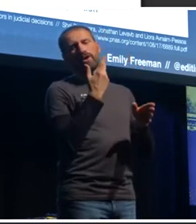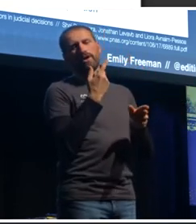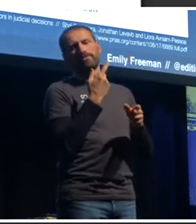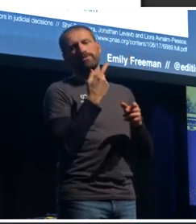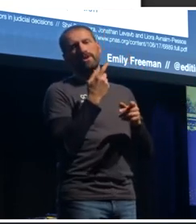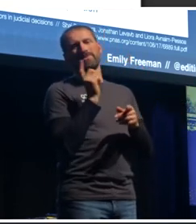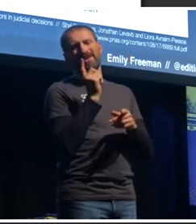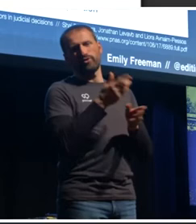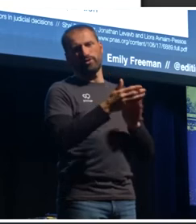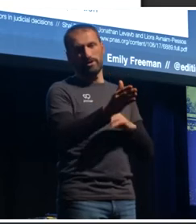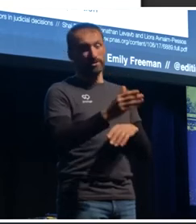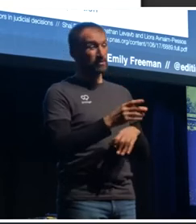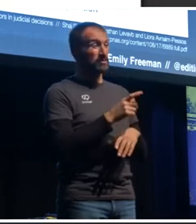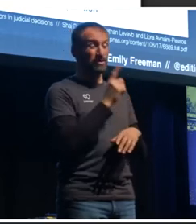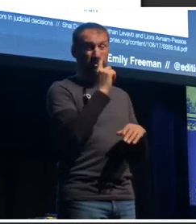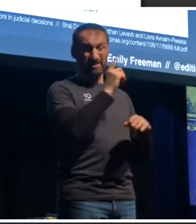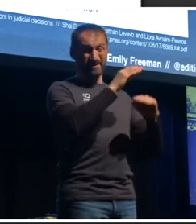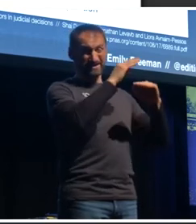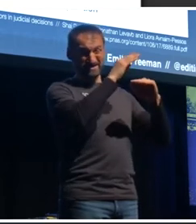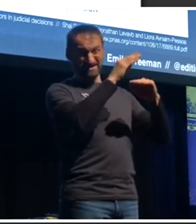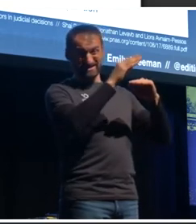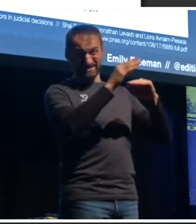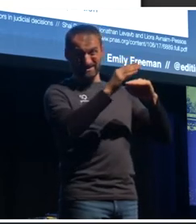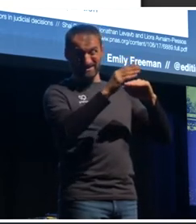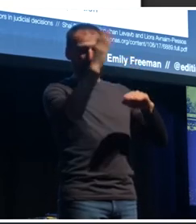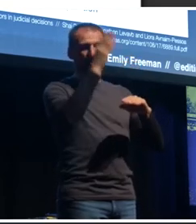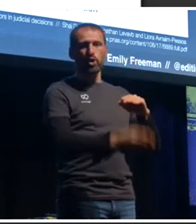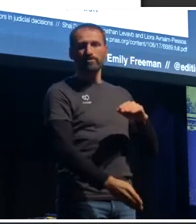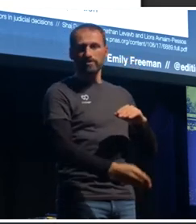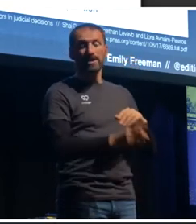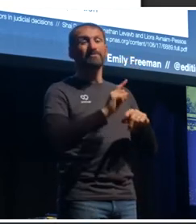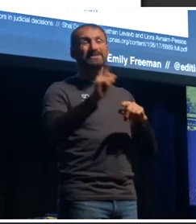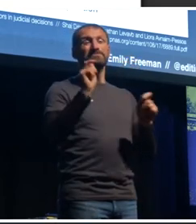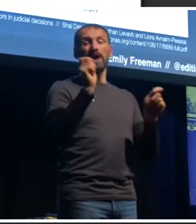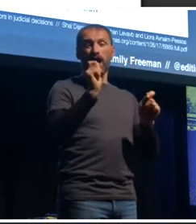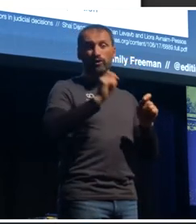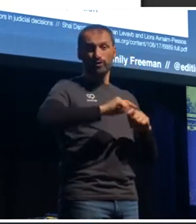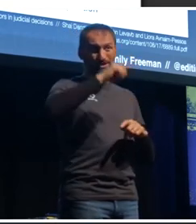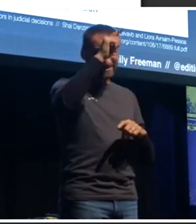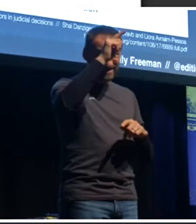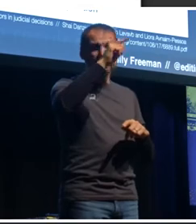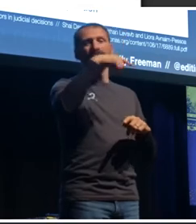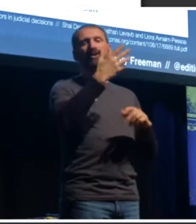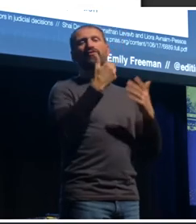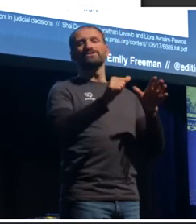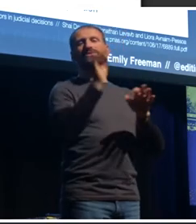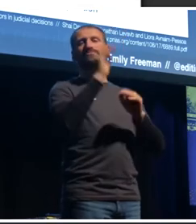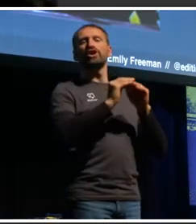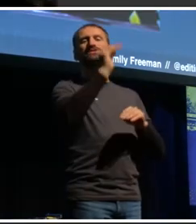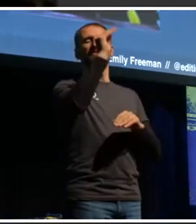on, and eventually dropped to zero. That is until after the next break, when the likelihood rose to 65%